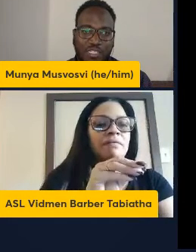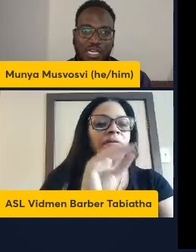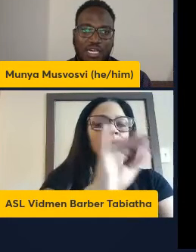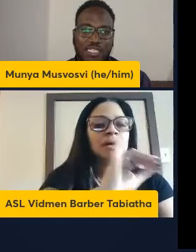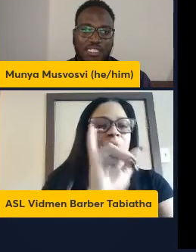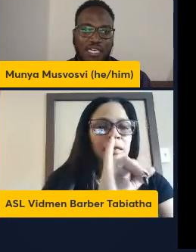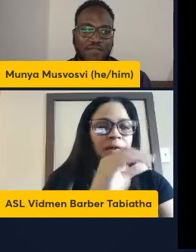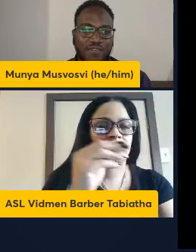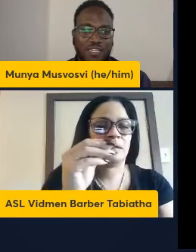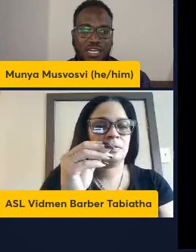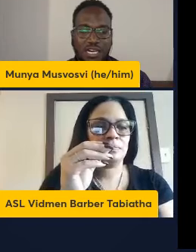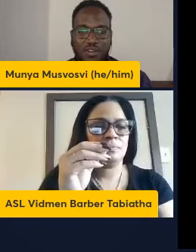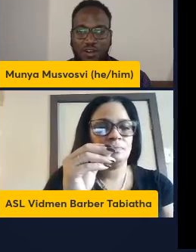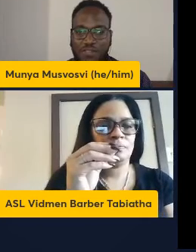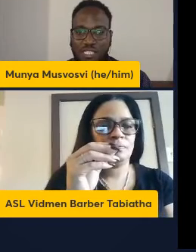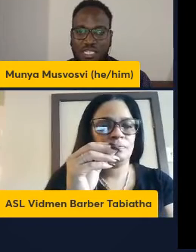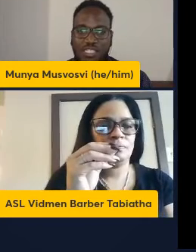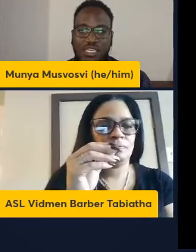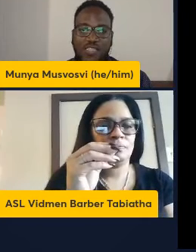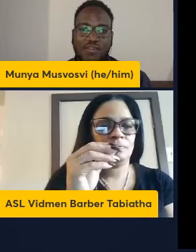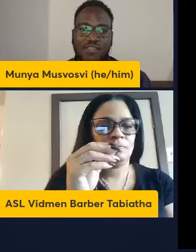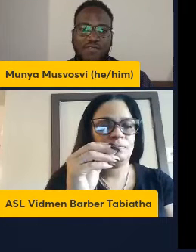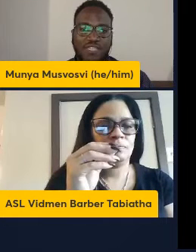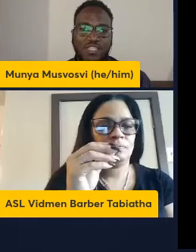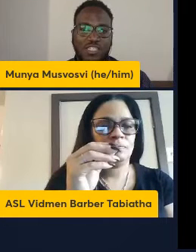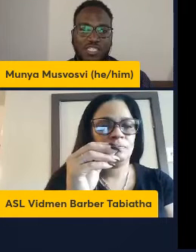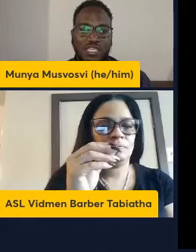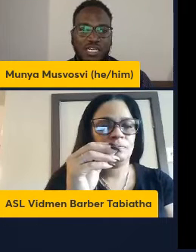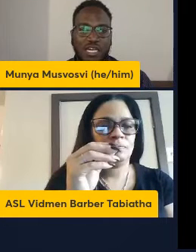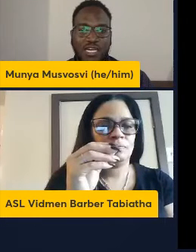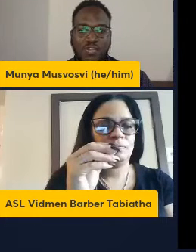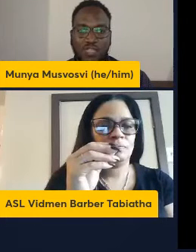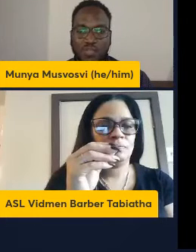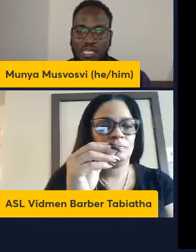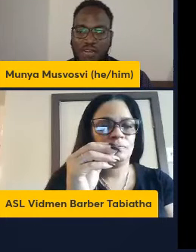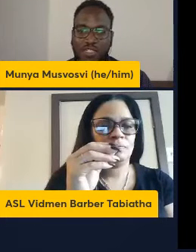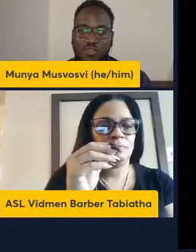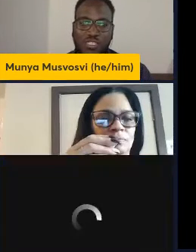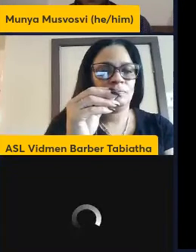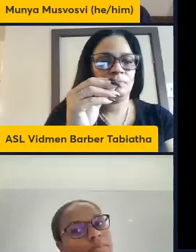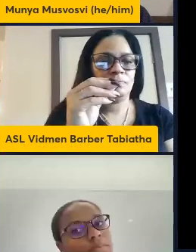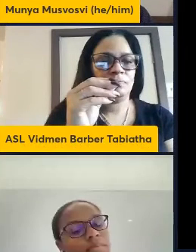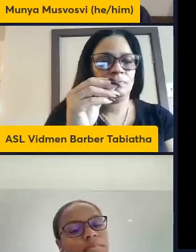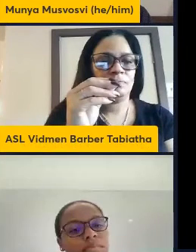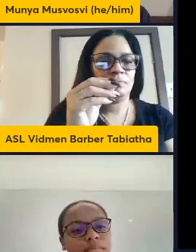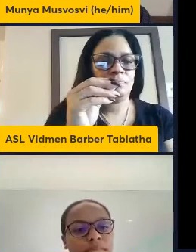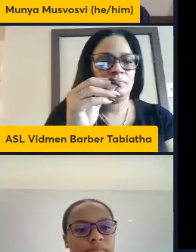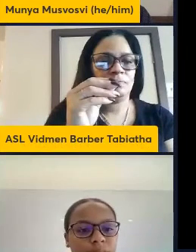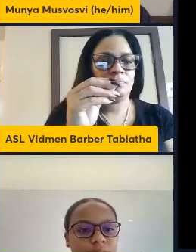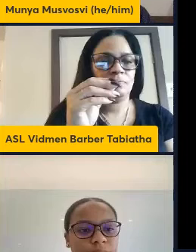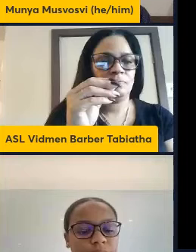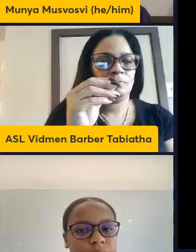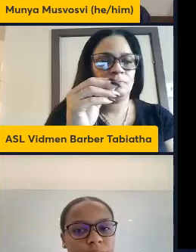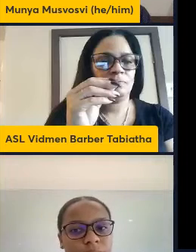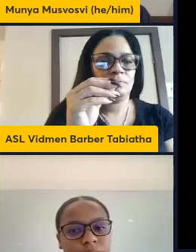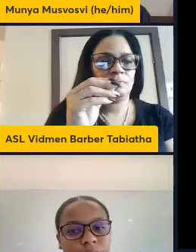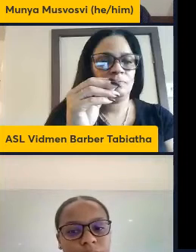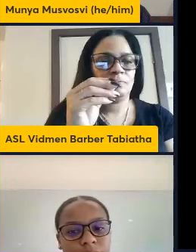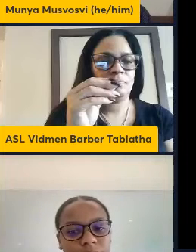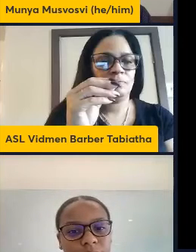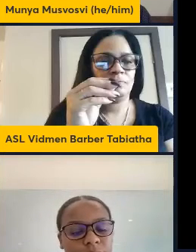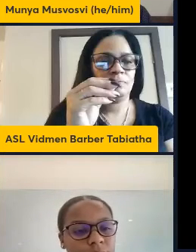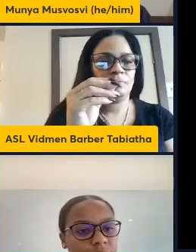collaborators at Stanford. I'd obviously like to thank the funders, as well as BEI resources for providing some of these reagents.